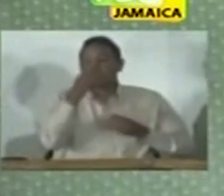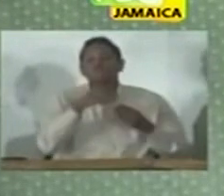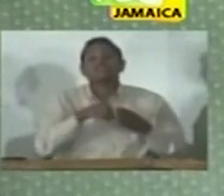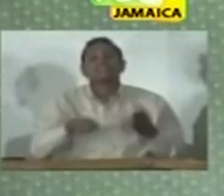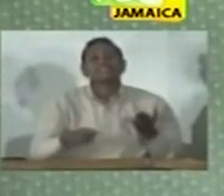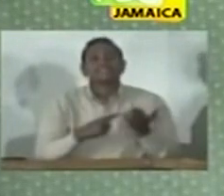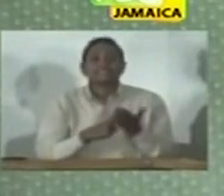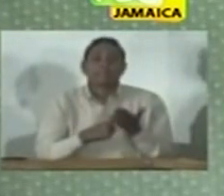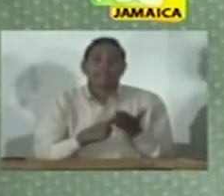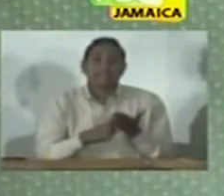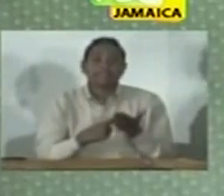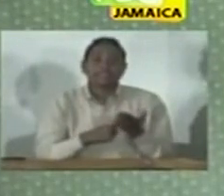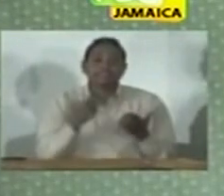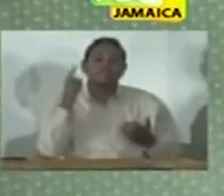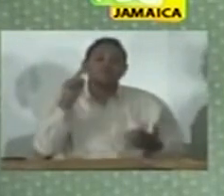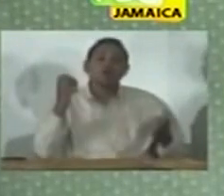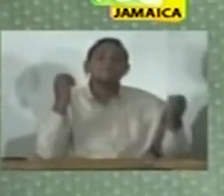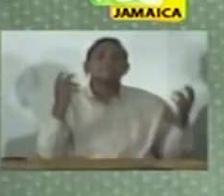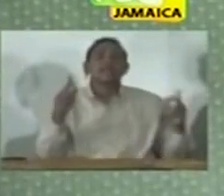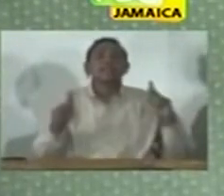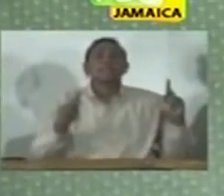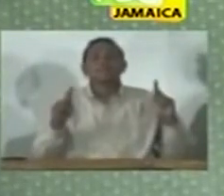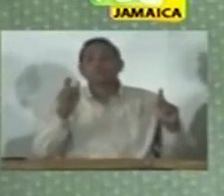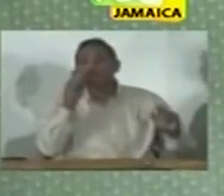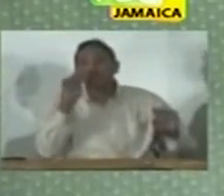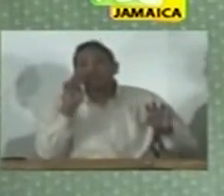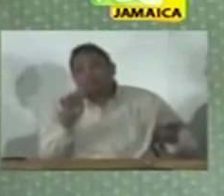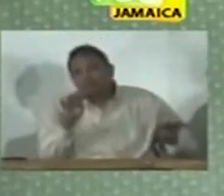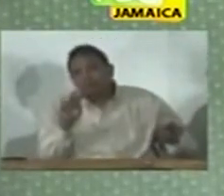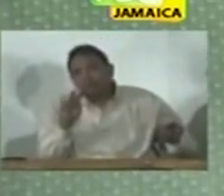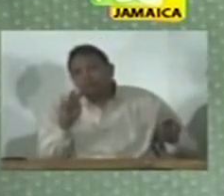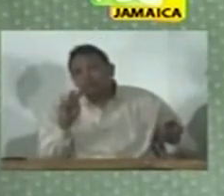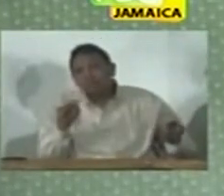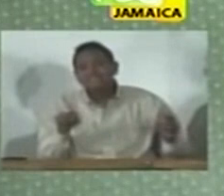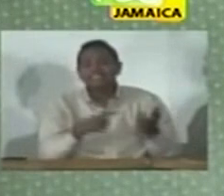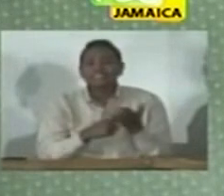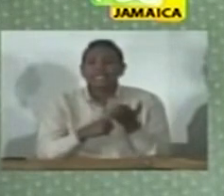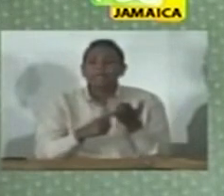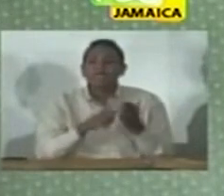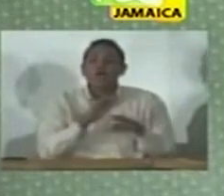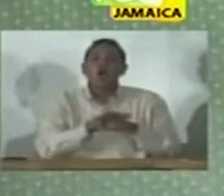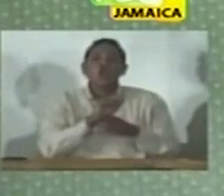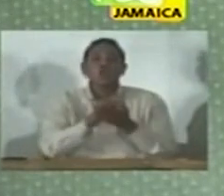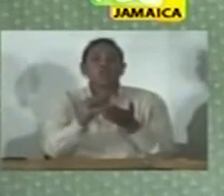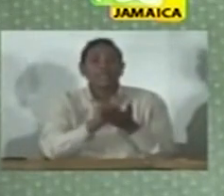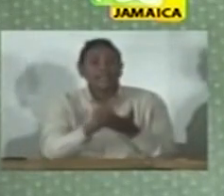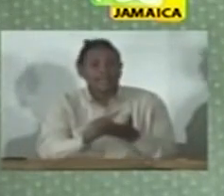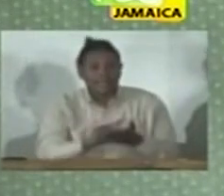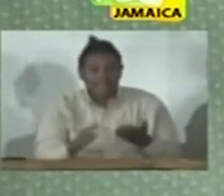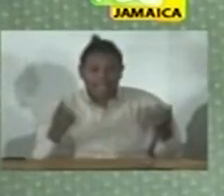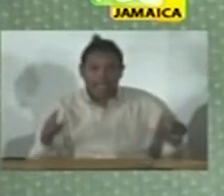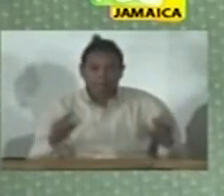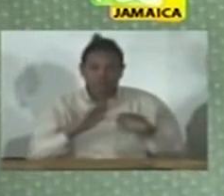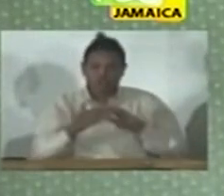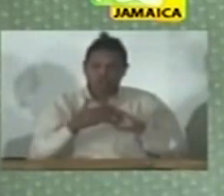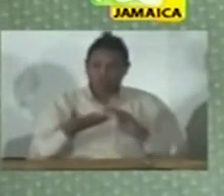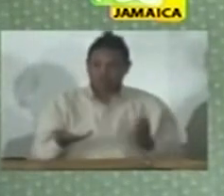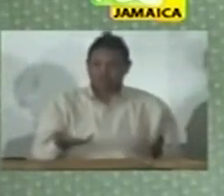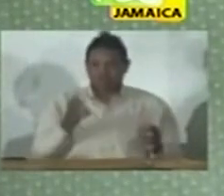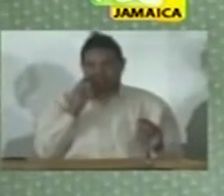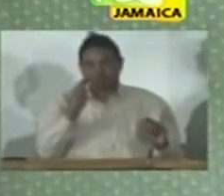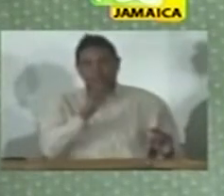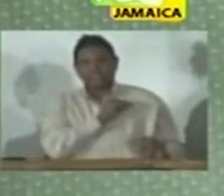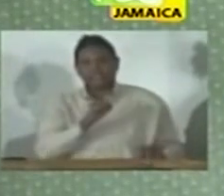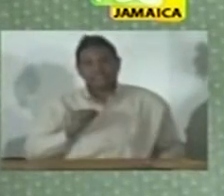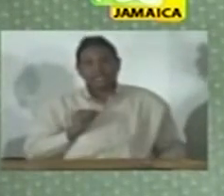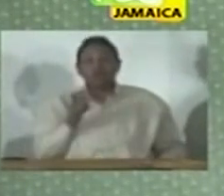debate, for the many persons who watch this debate on a weekly basis and who take